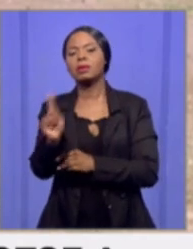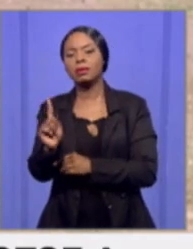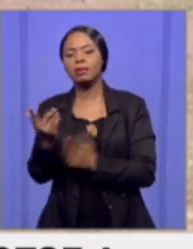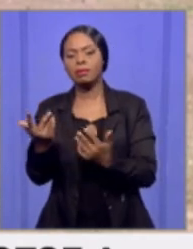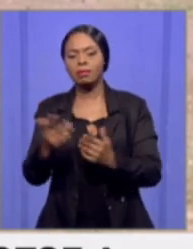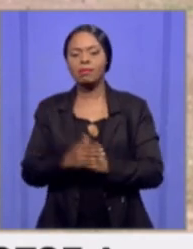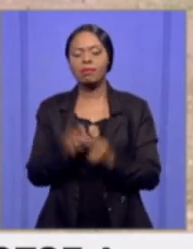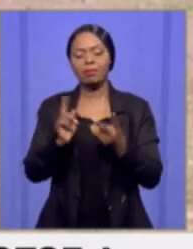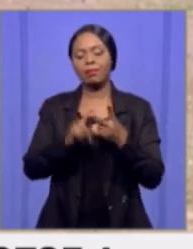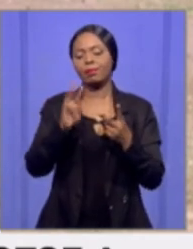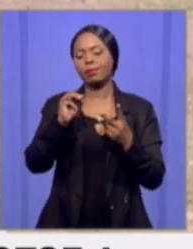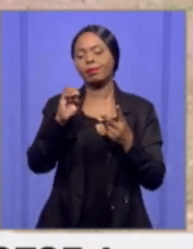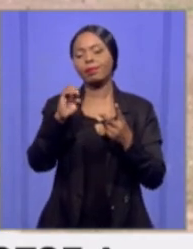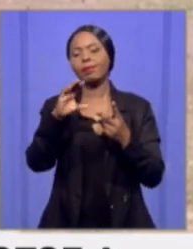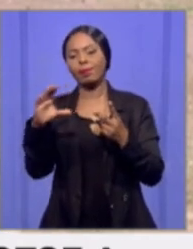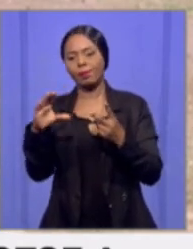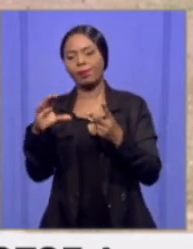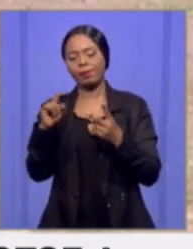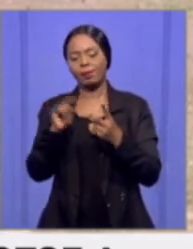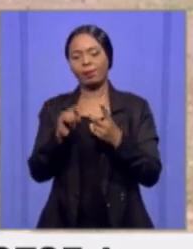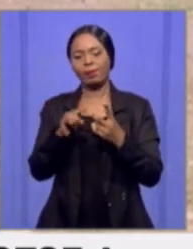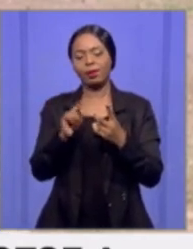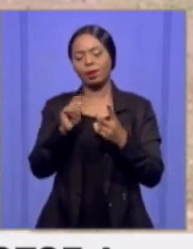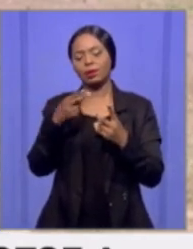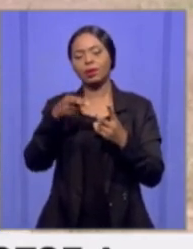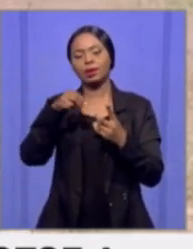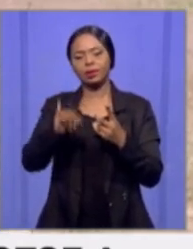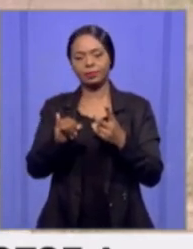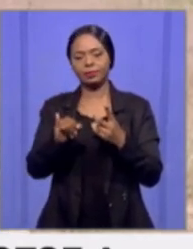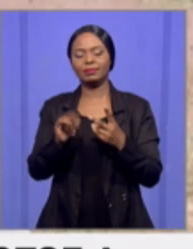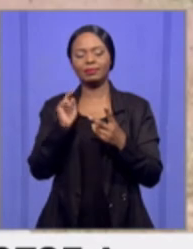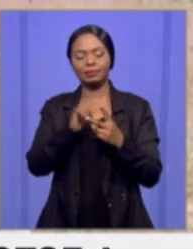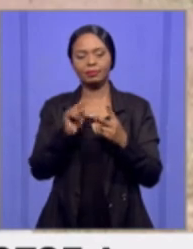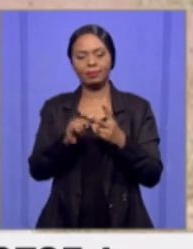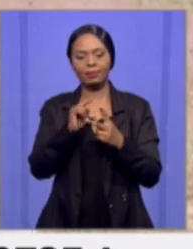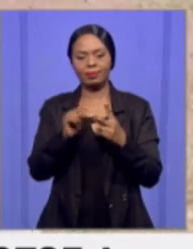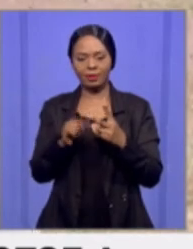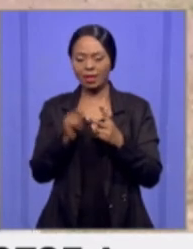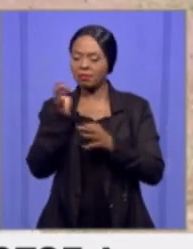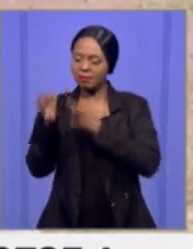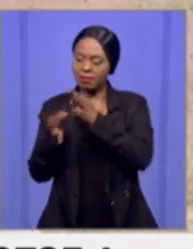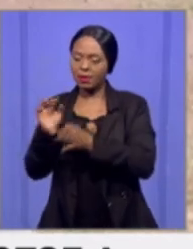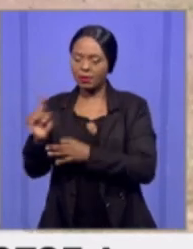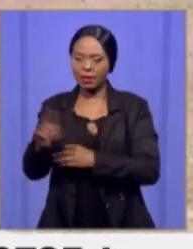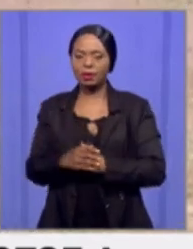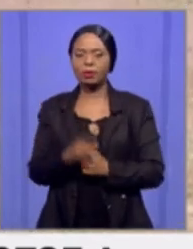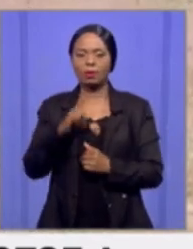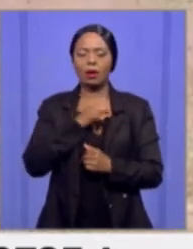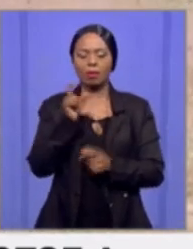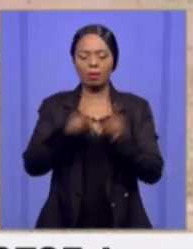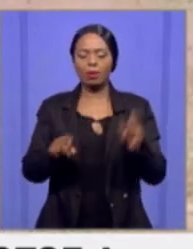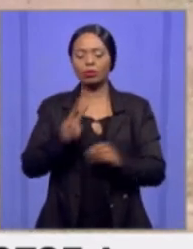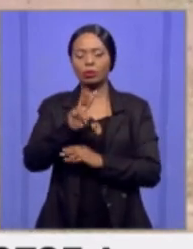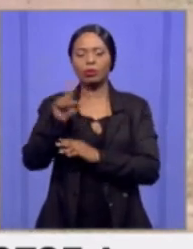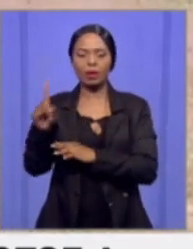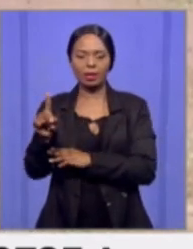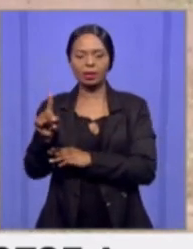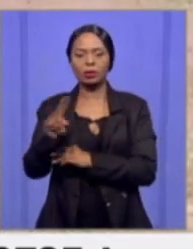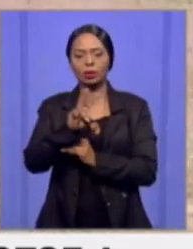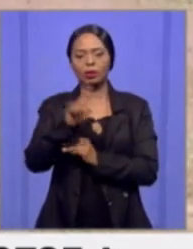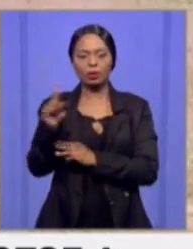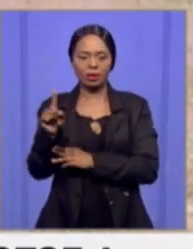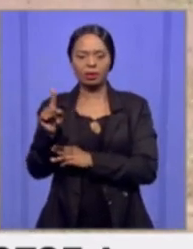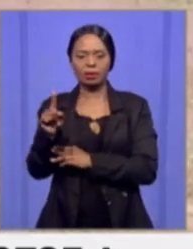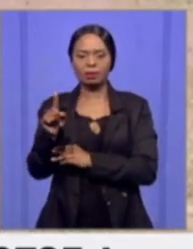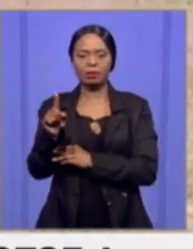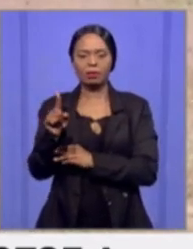le yena MEC Ratzilane moo ka taba ye e ba tlhagetseng gore ratsi ba gore 21 ya di baloko ba